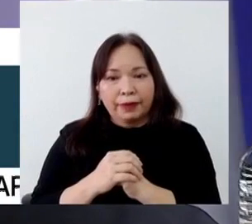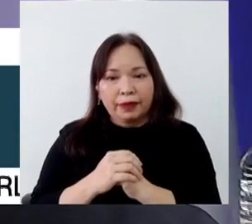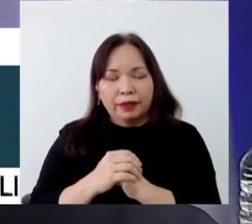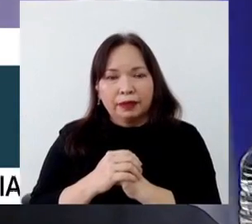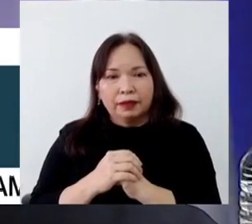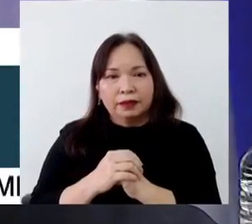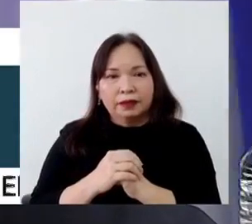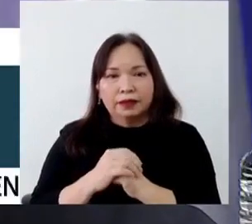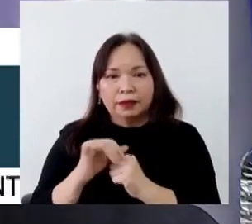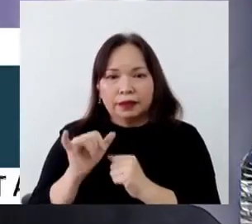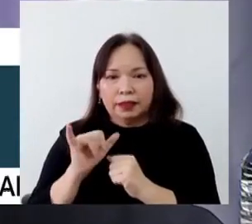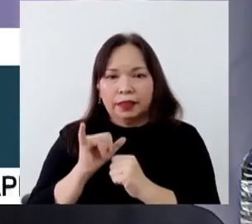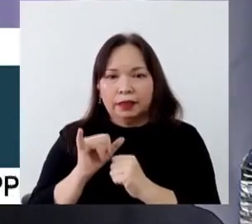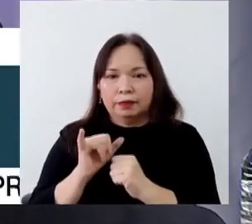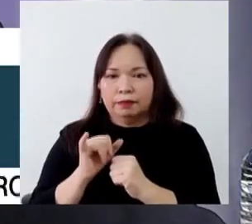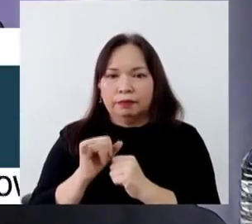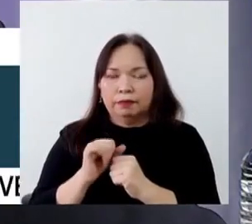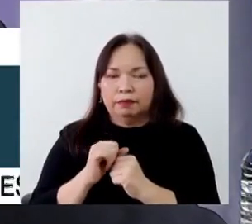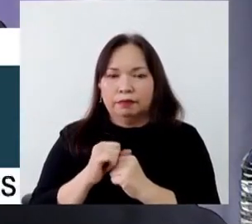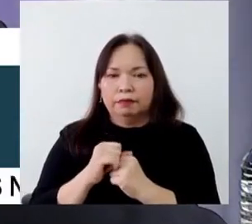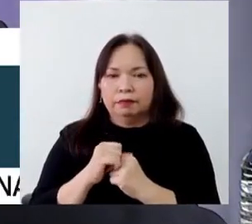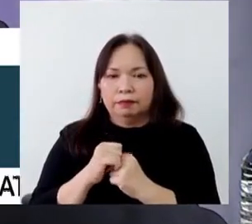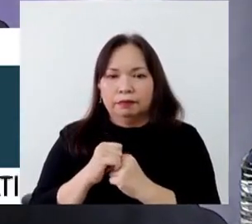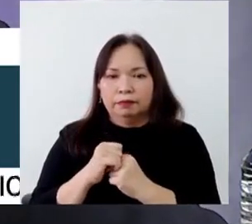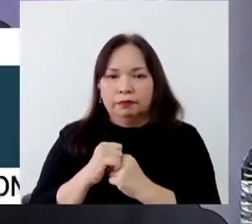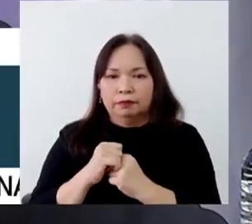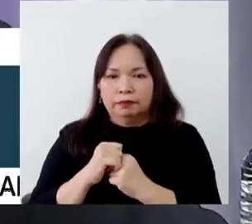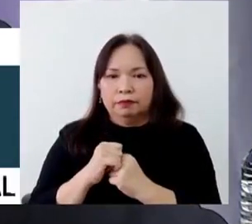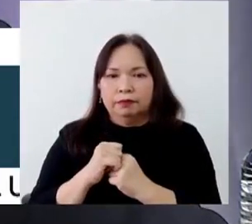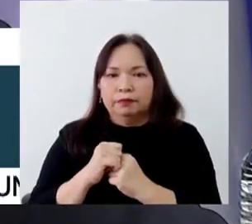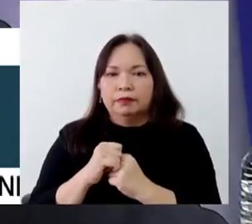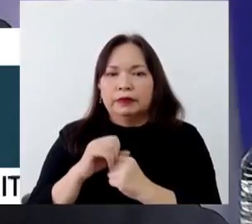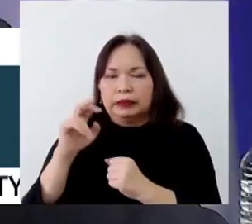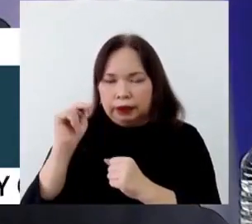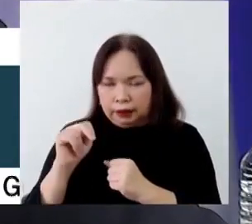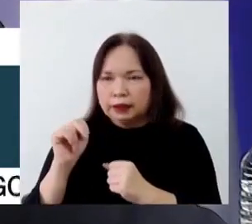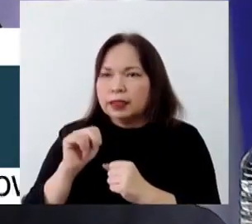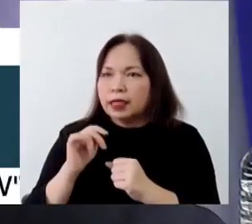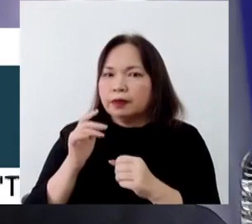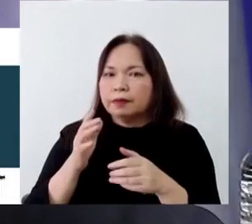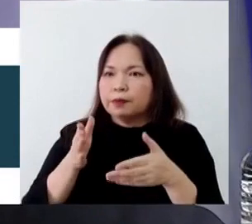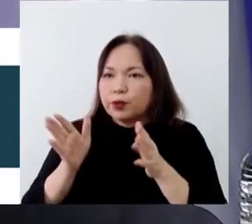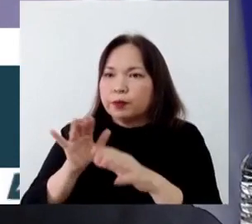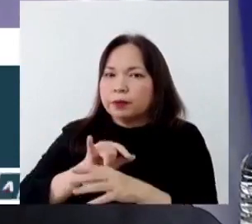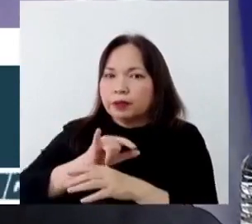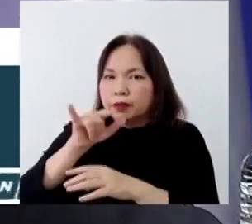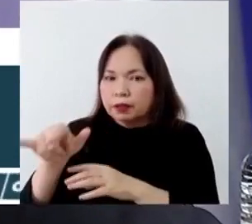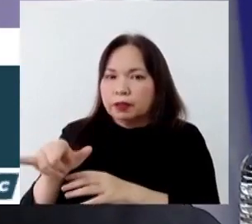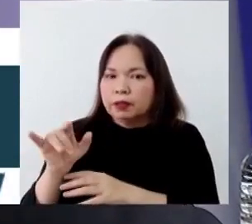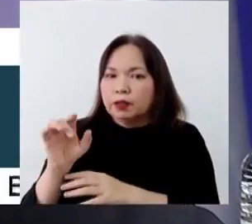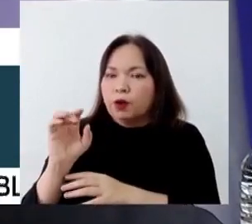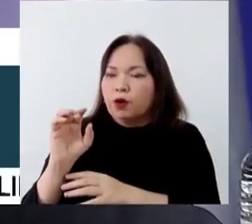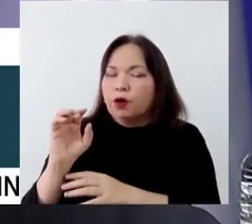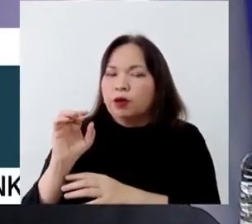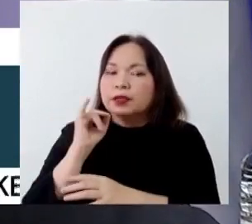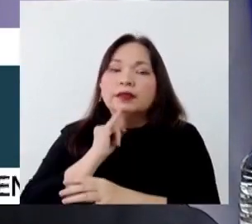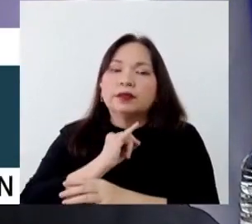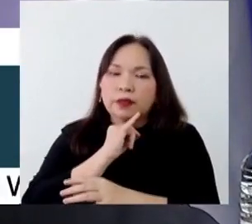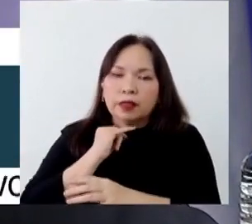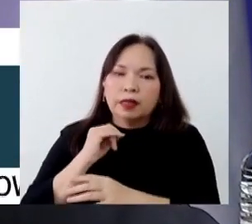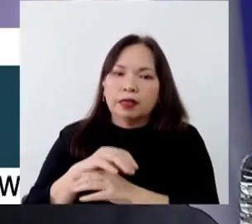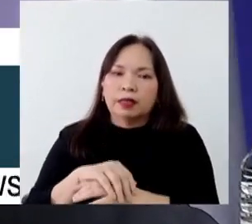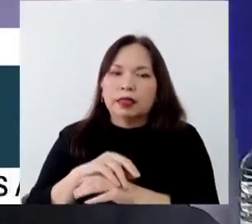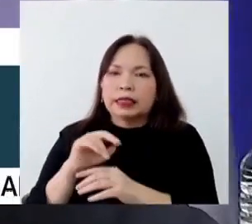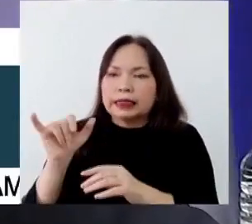permits to enter. Of course, first it's needed for Israel to agree to a humanitarian corridor, and it's needed for